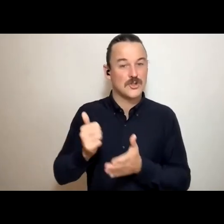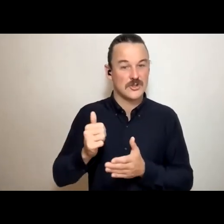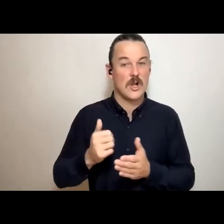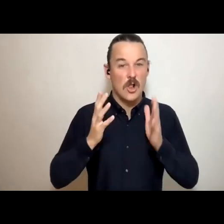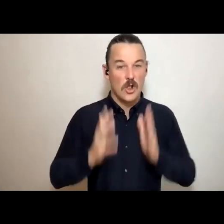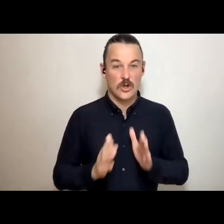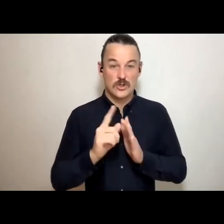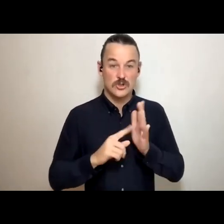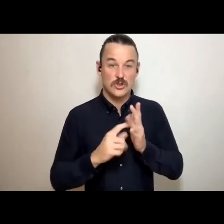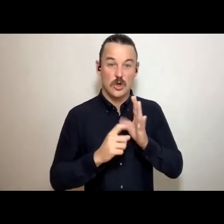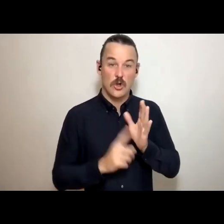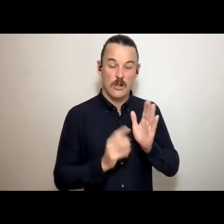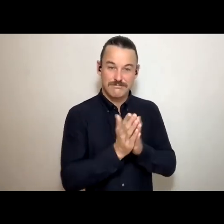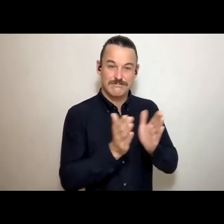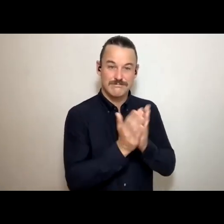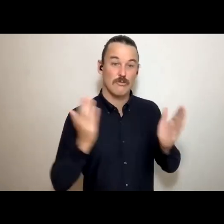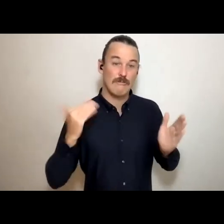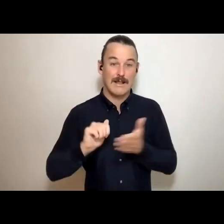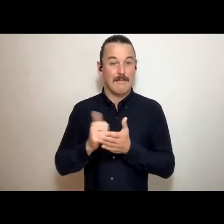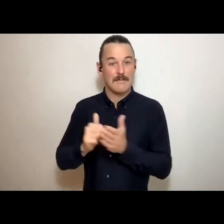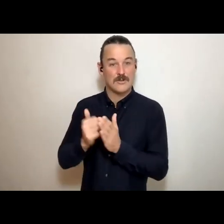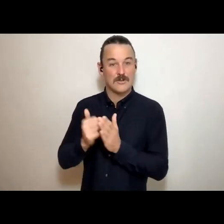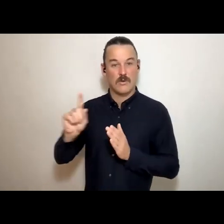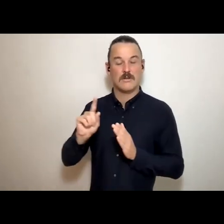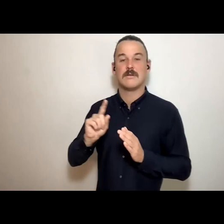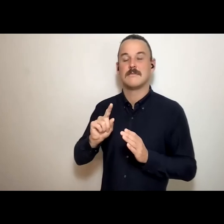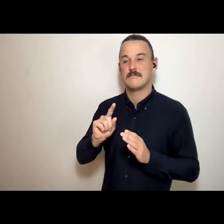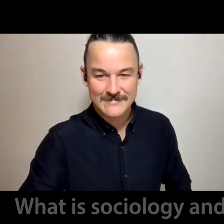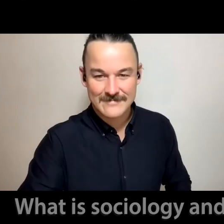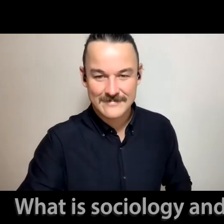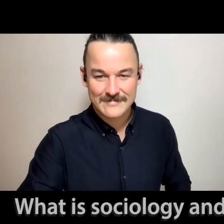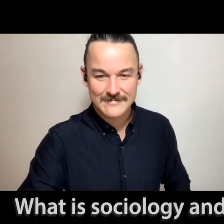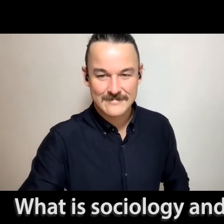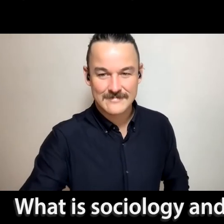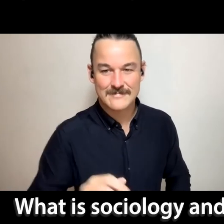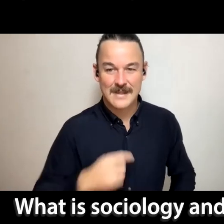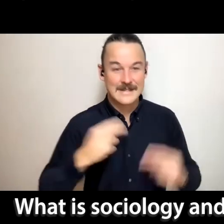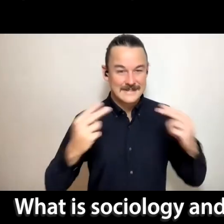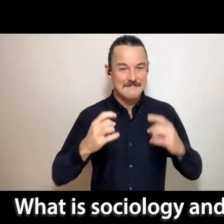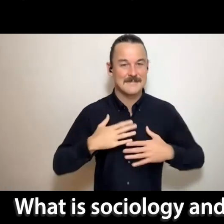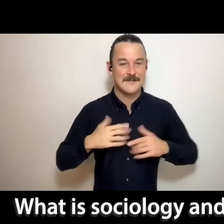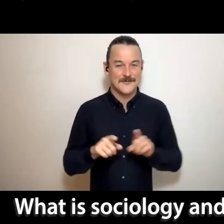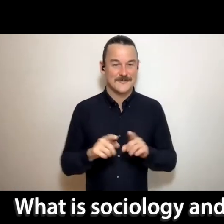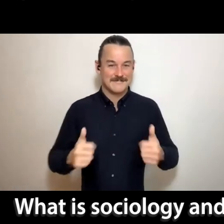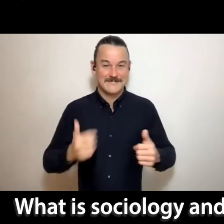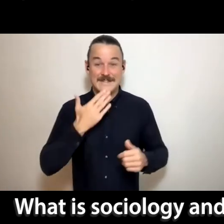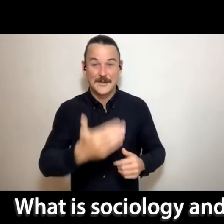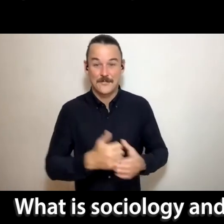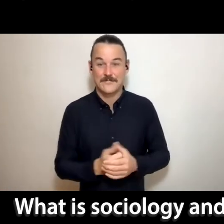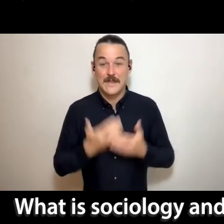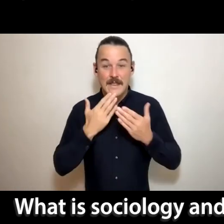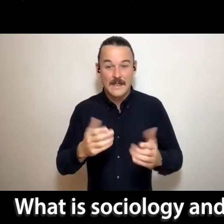Disability Studies series. So over to you, Ryan. Thank you, everyone, for that. And thanks, Karen.